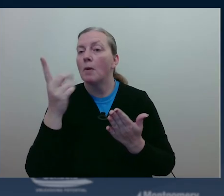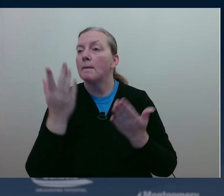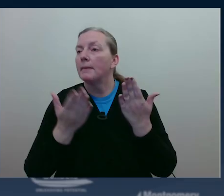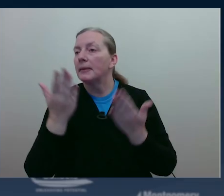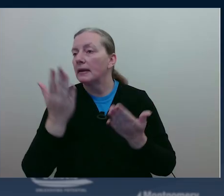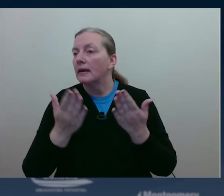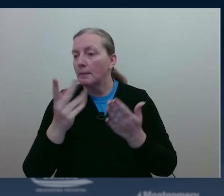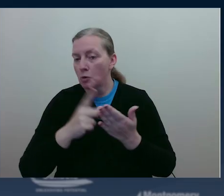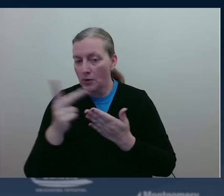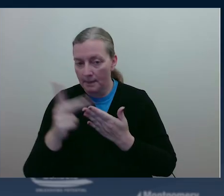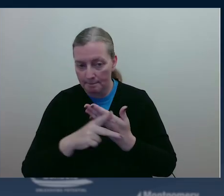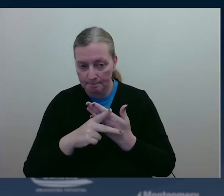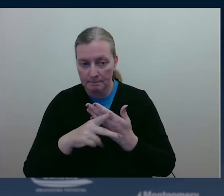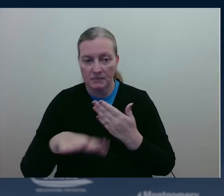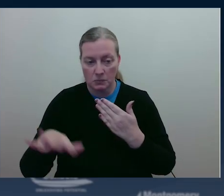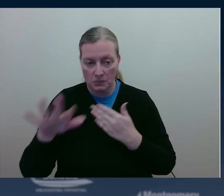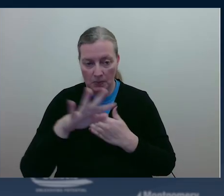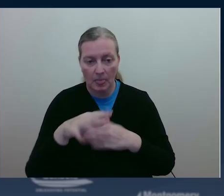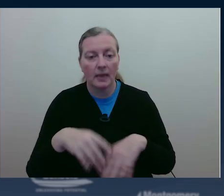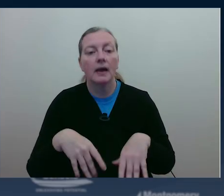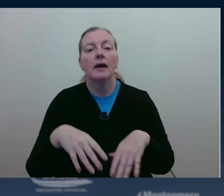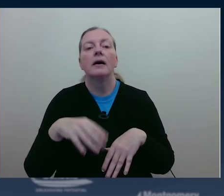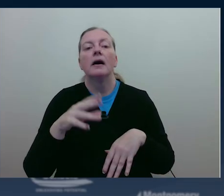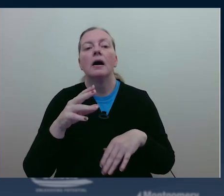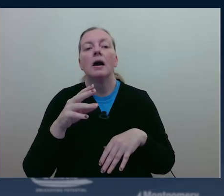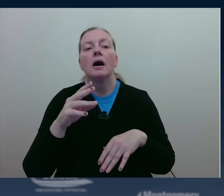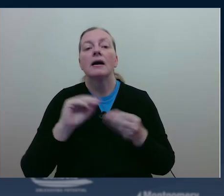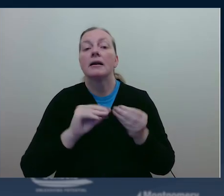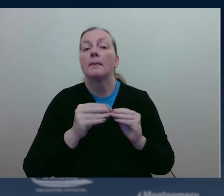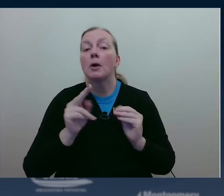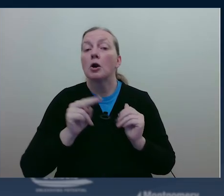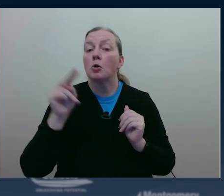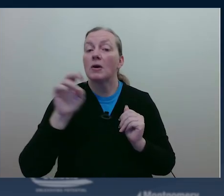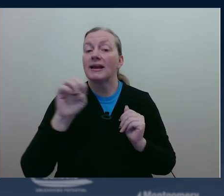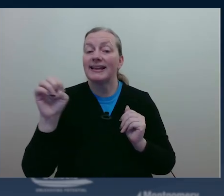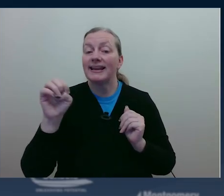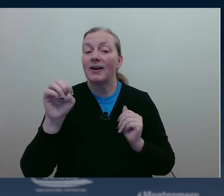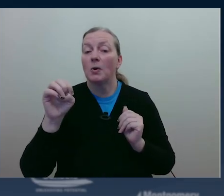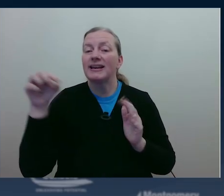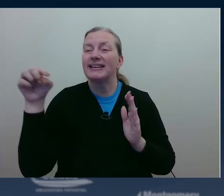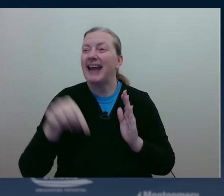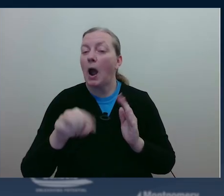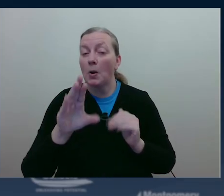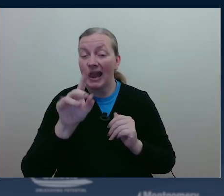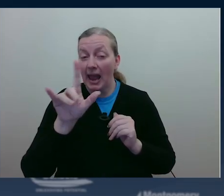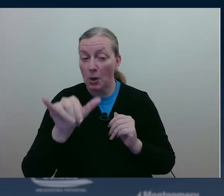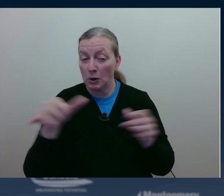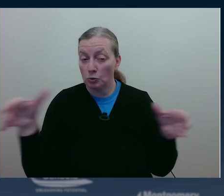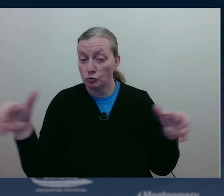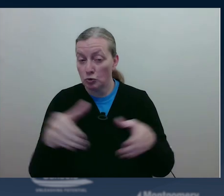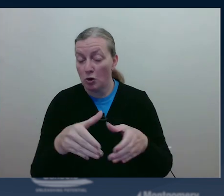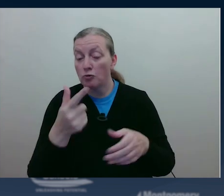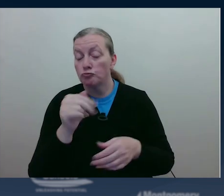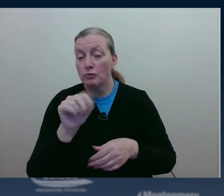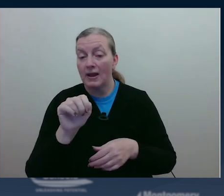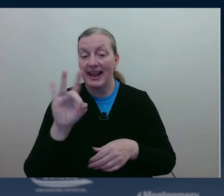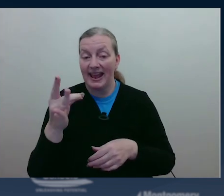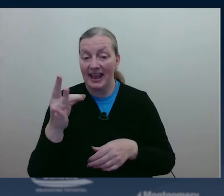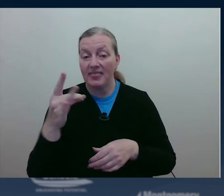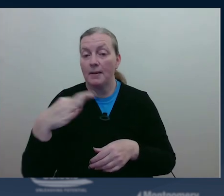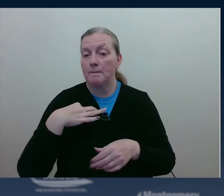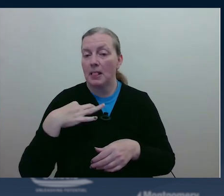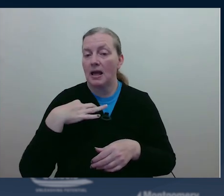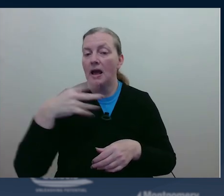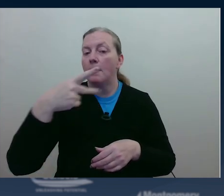of Northeast and Down County Consortium grade 8 students that applied to the Poolesville Global